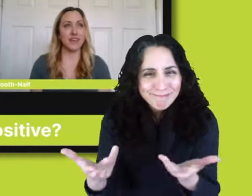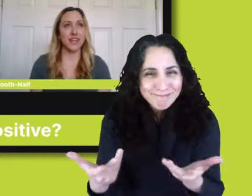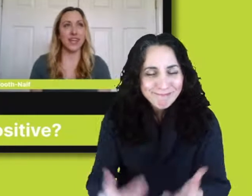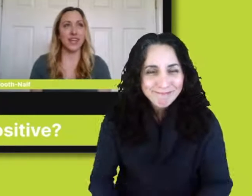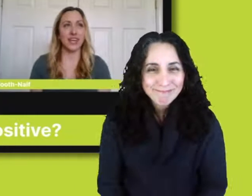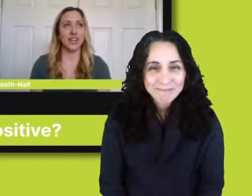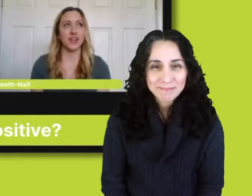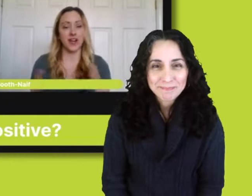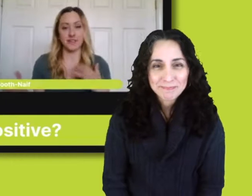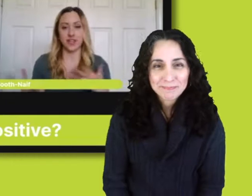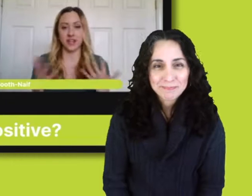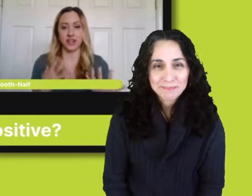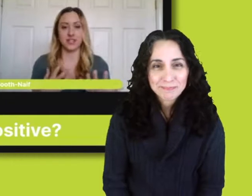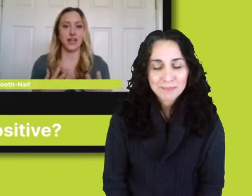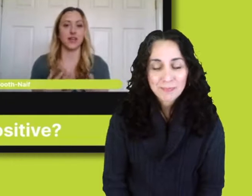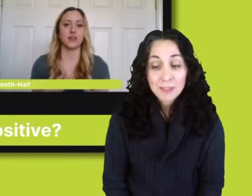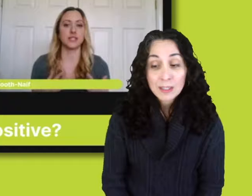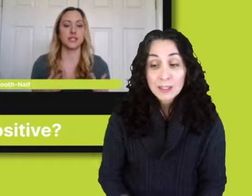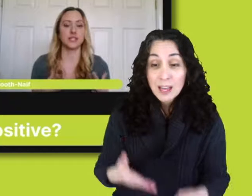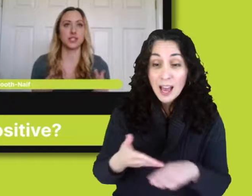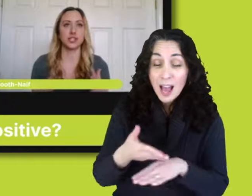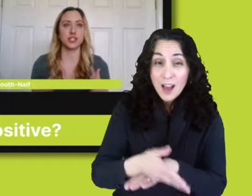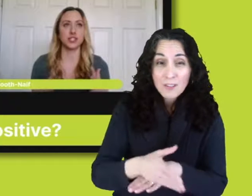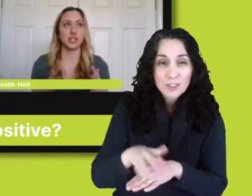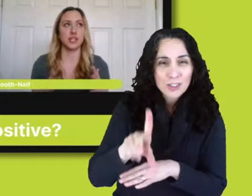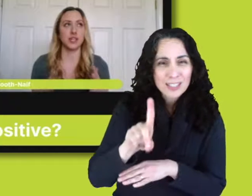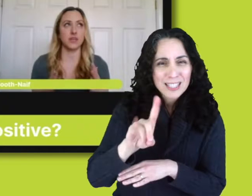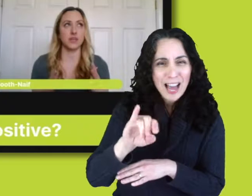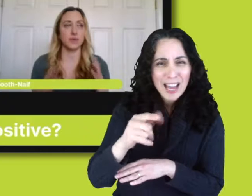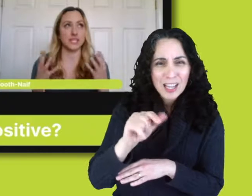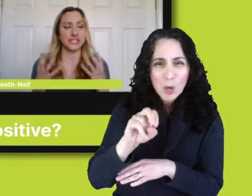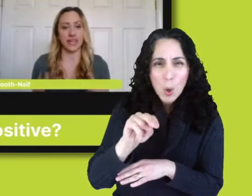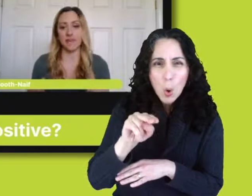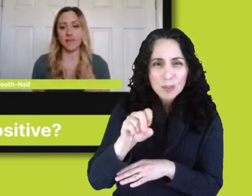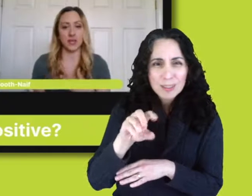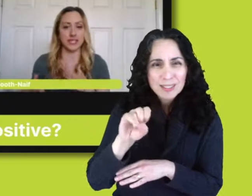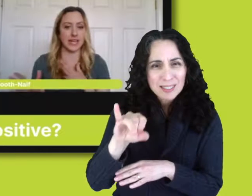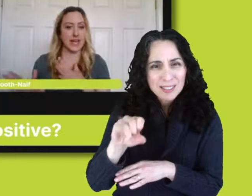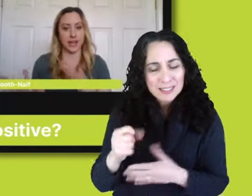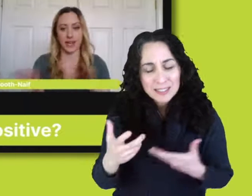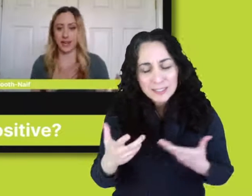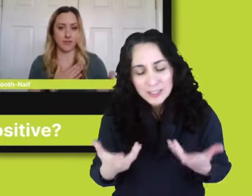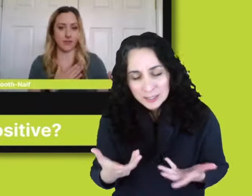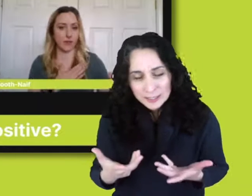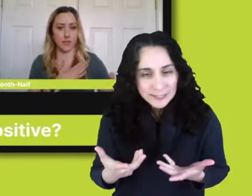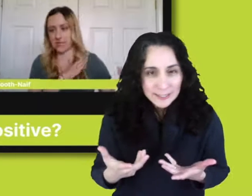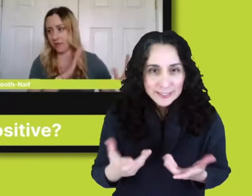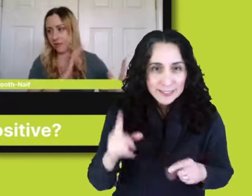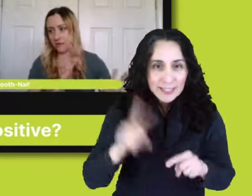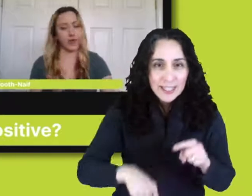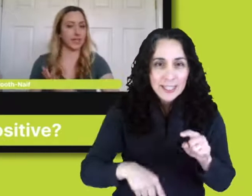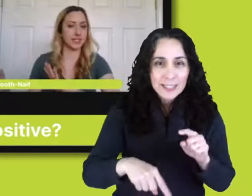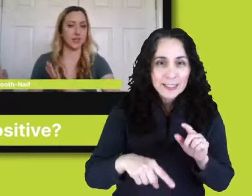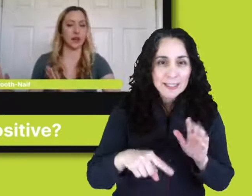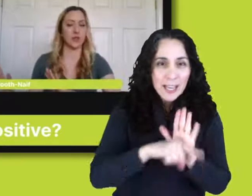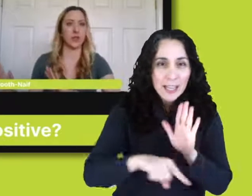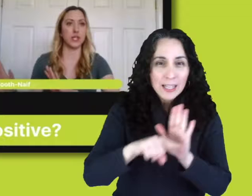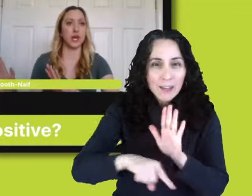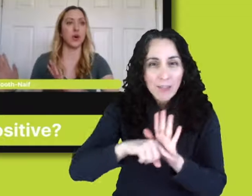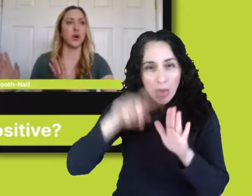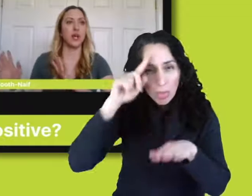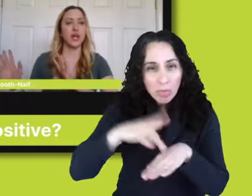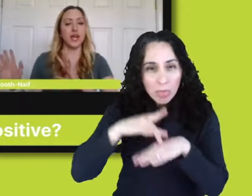I feel like, after getting her diagnosis, we just can't focus on any negativity. We just have to throw negativity